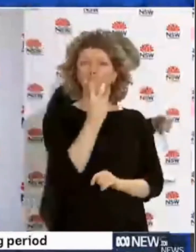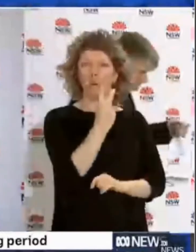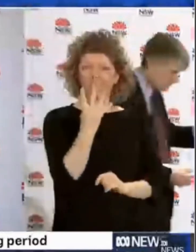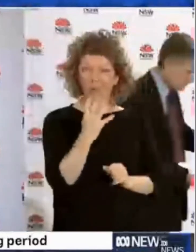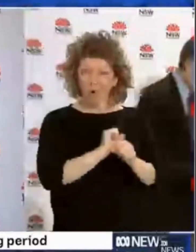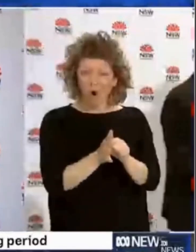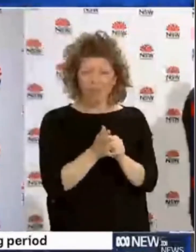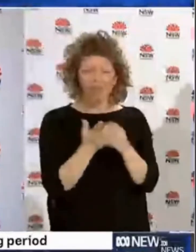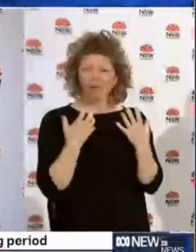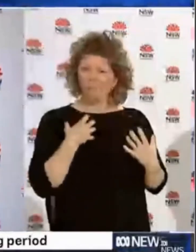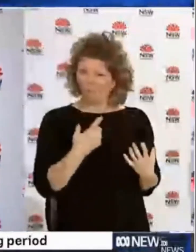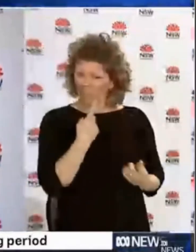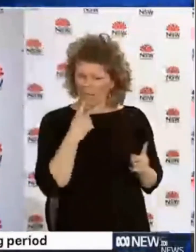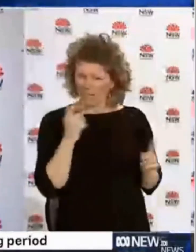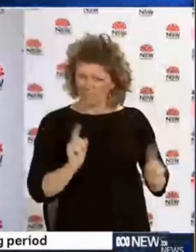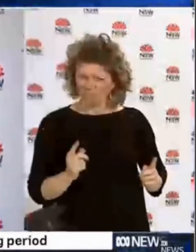Just so I don't break.